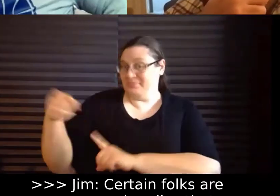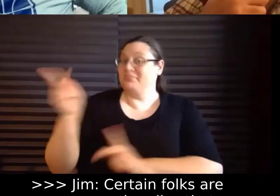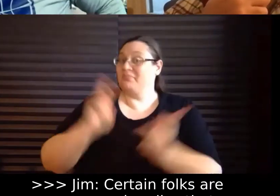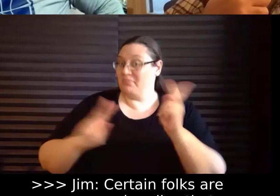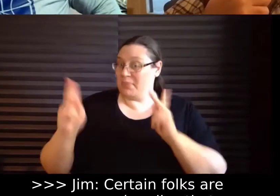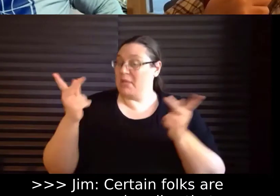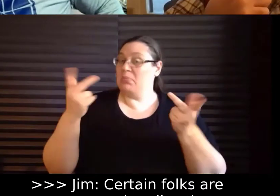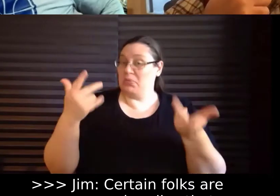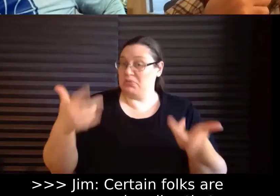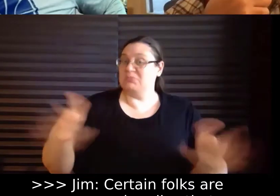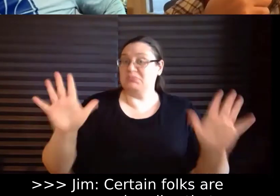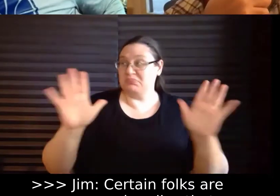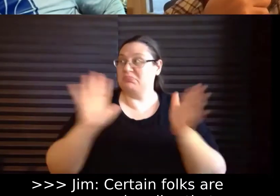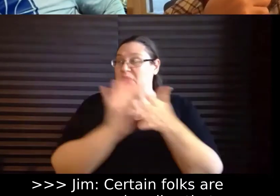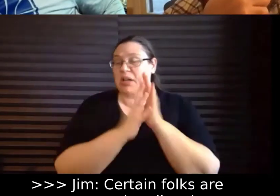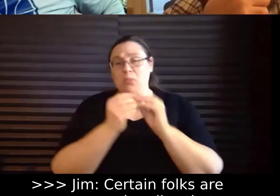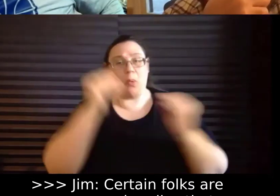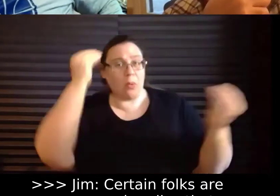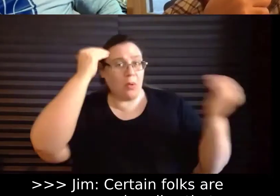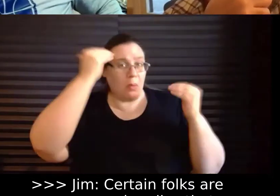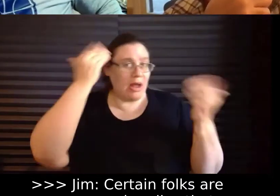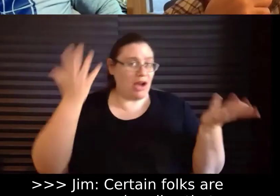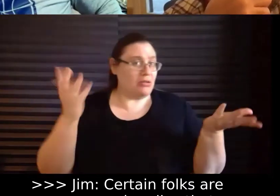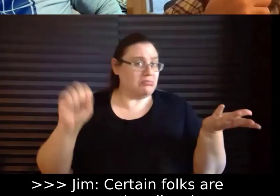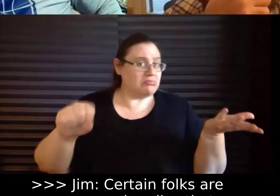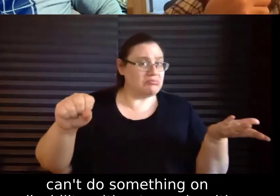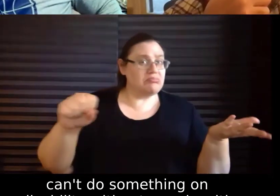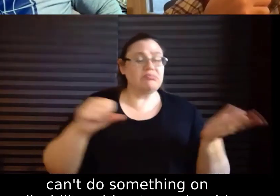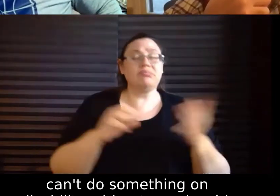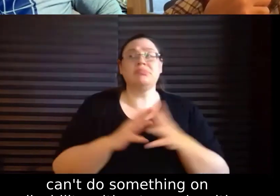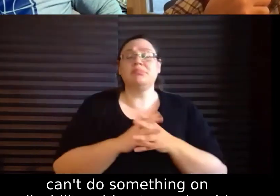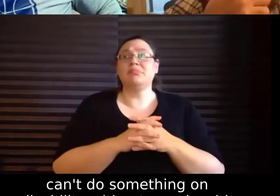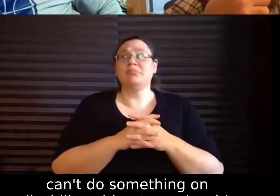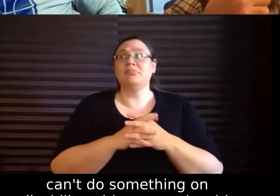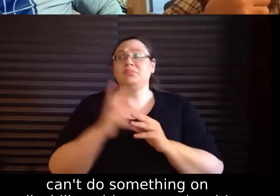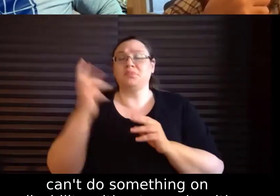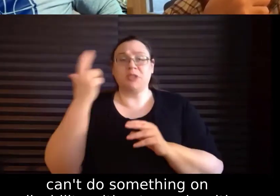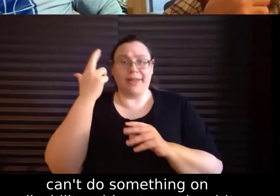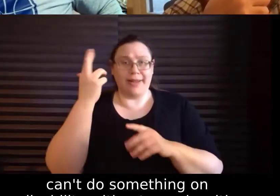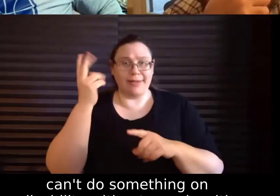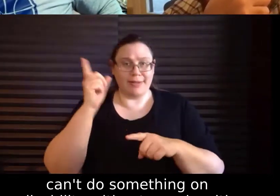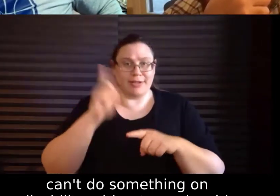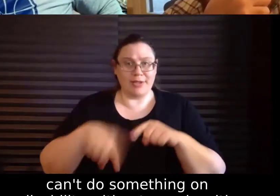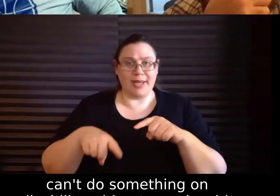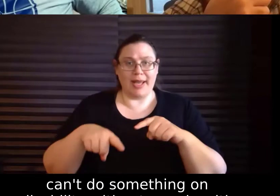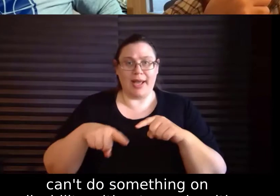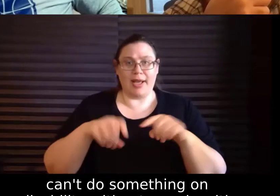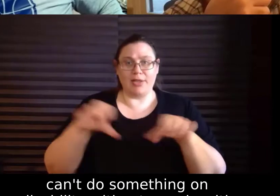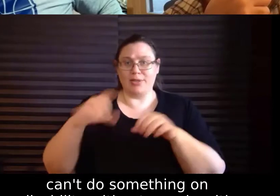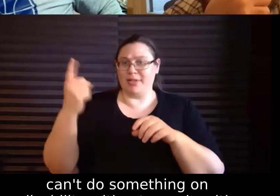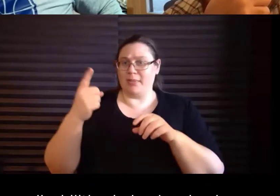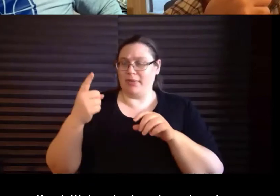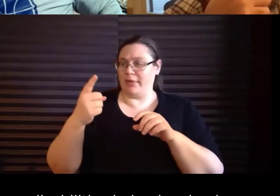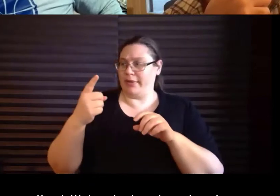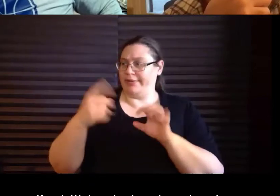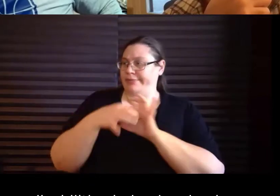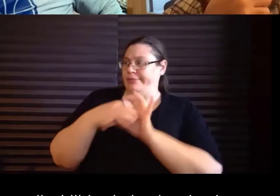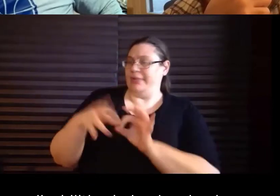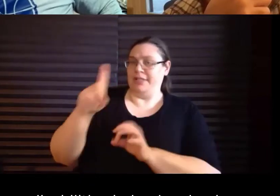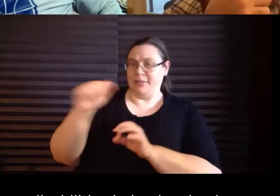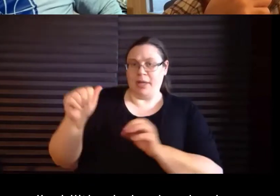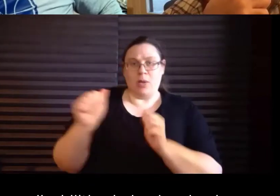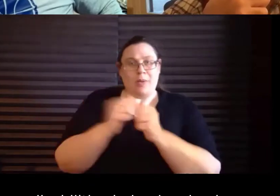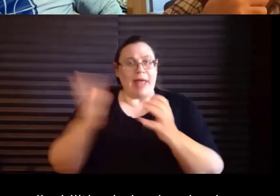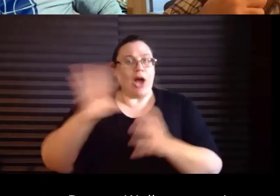become more aware, and they realize that you can't do something on disability without people with disabilities